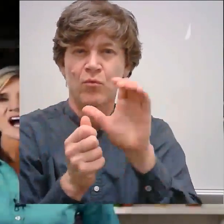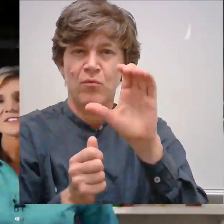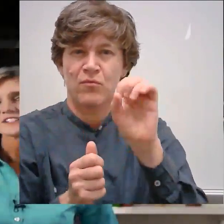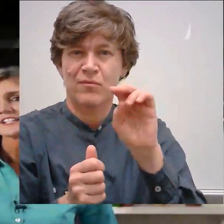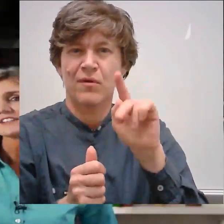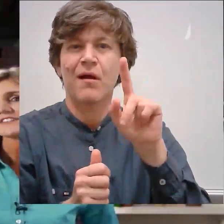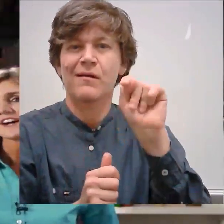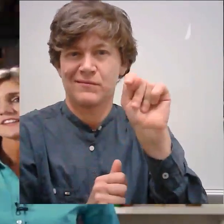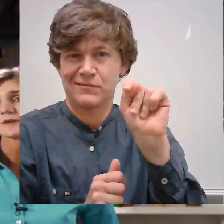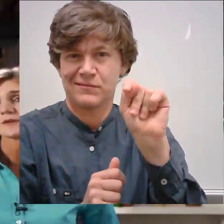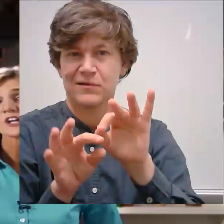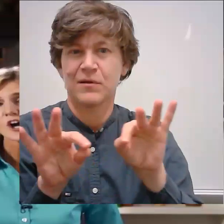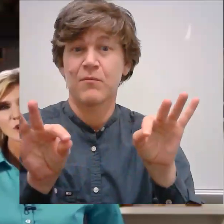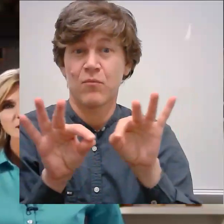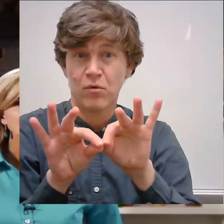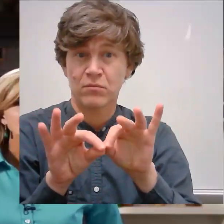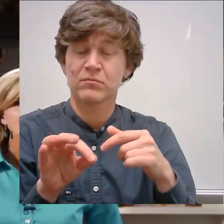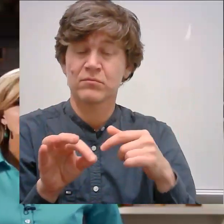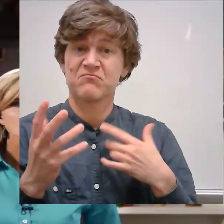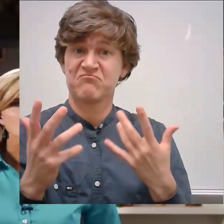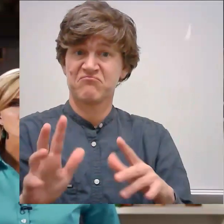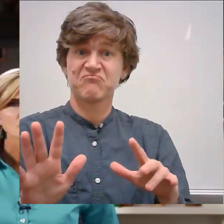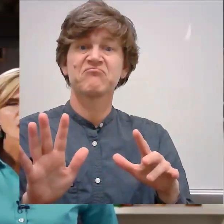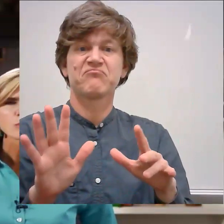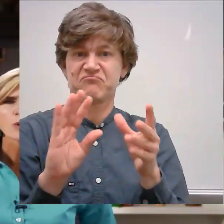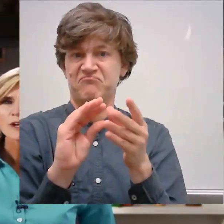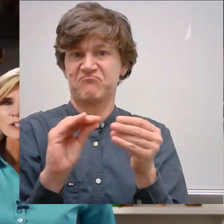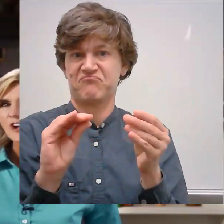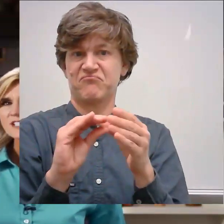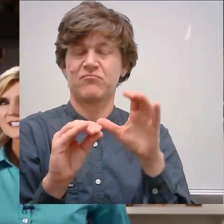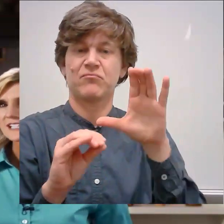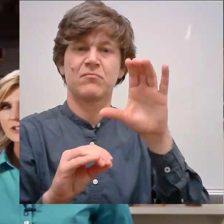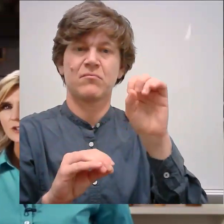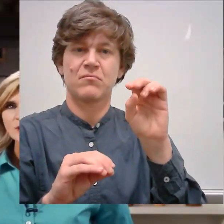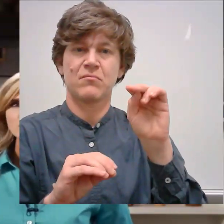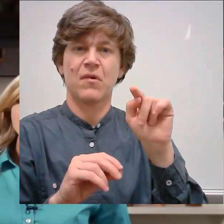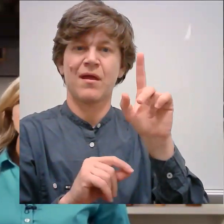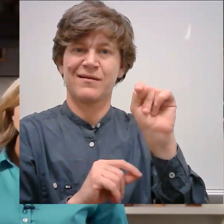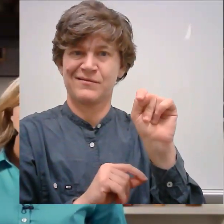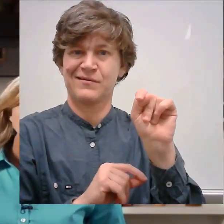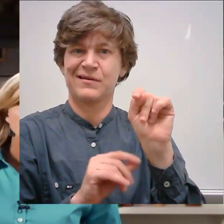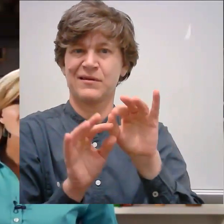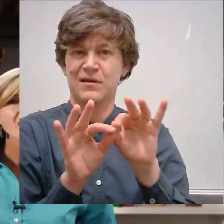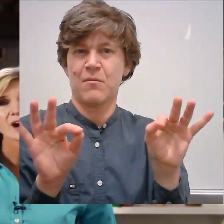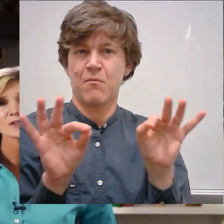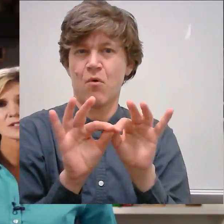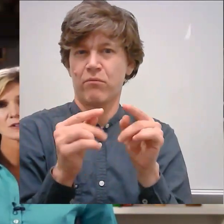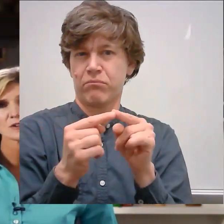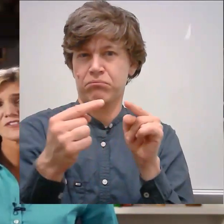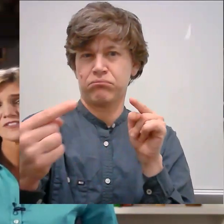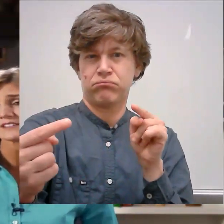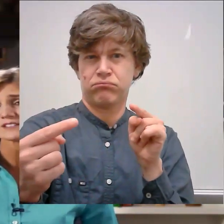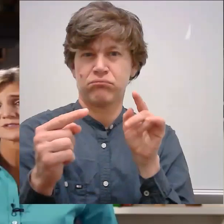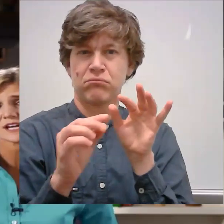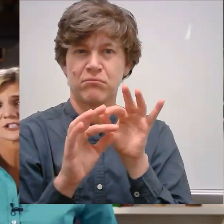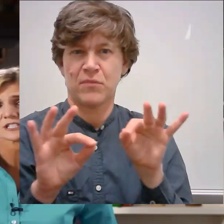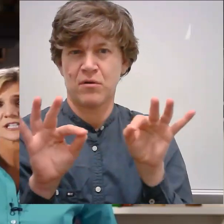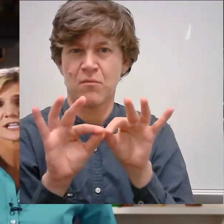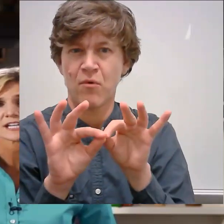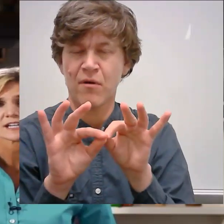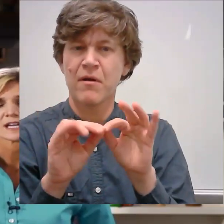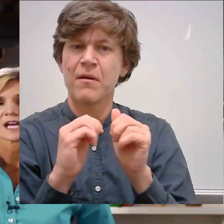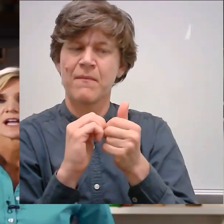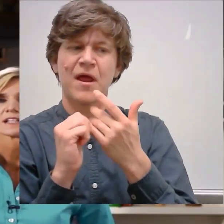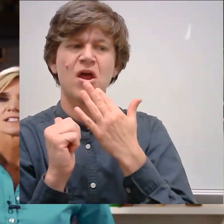I've identified that we need contrast to see an image, but what draws us in to create a reaction, and how does color affect this